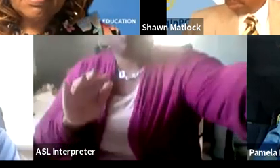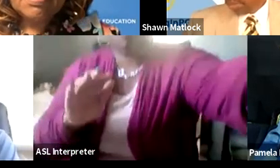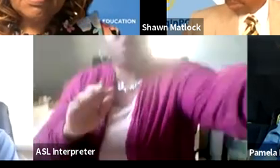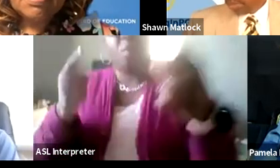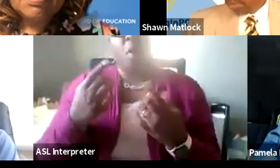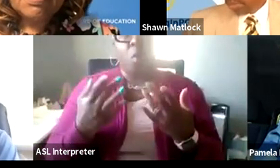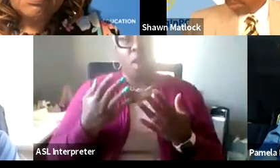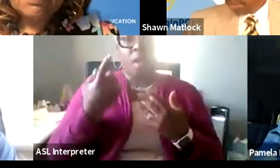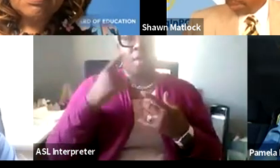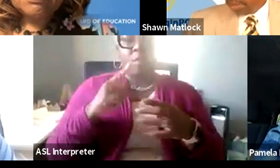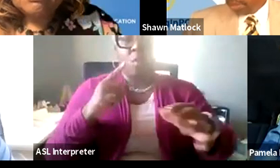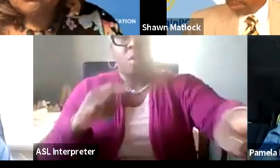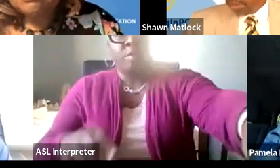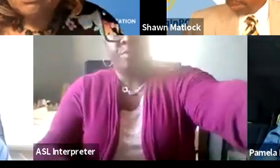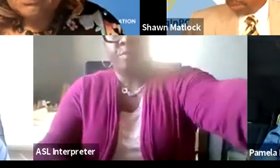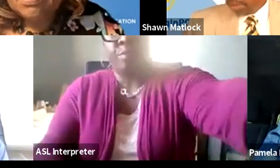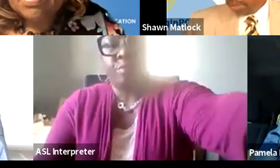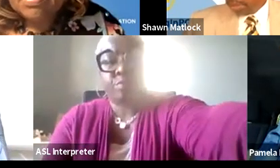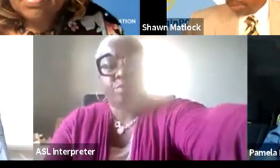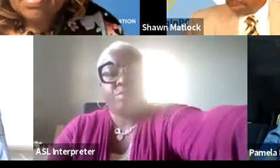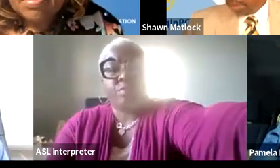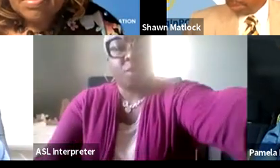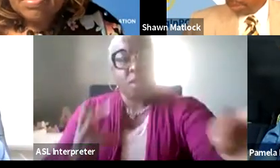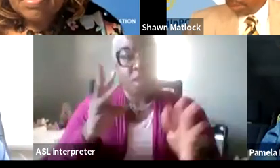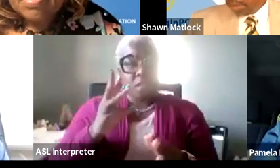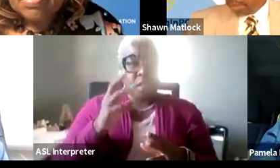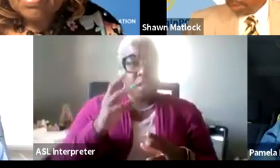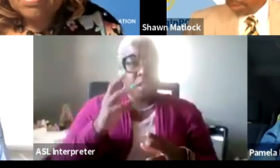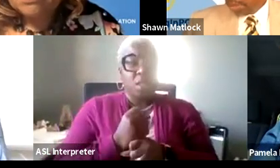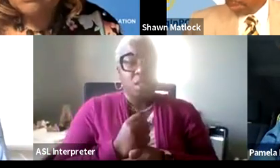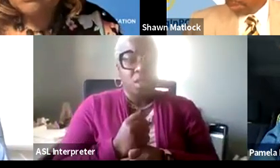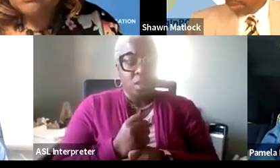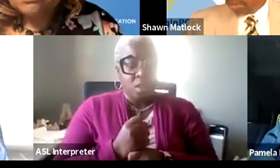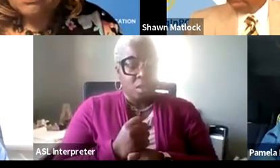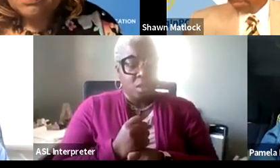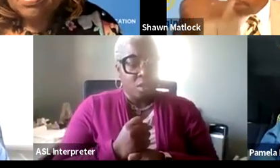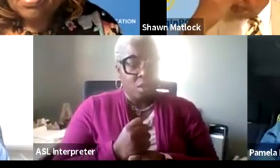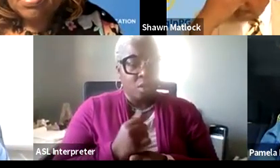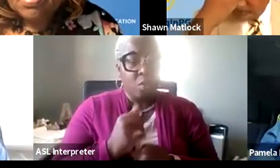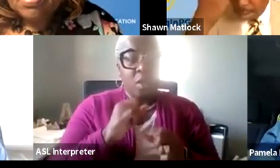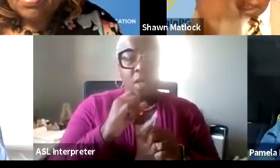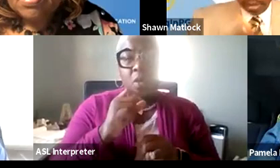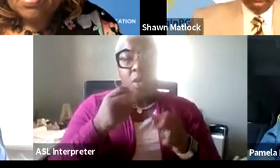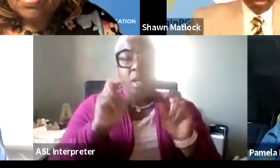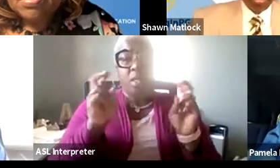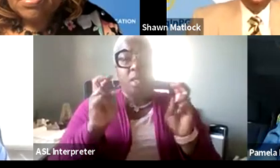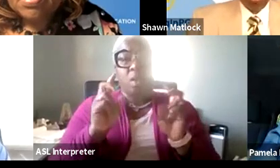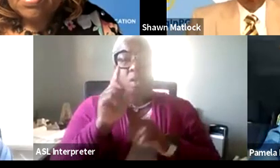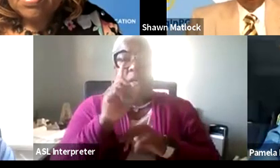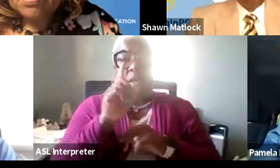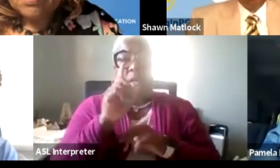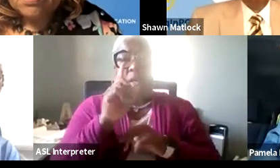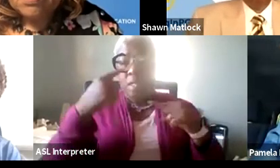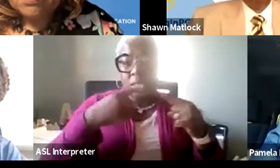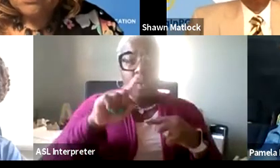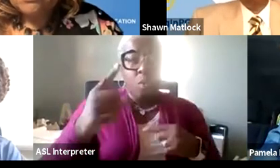for 6 years. It is, as Daniel Broder said, it is cycle one. It was a cycle one back